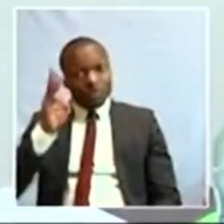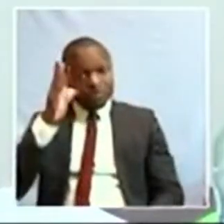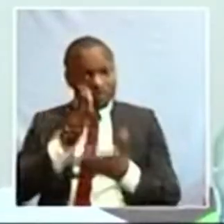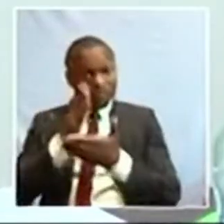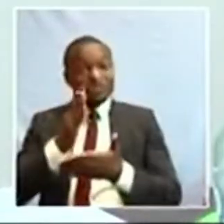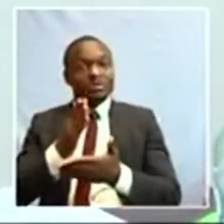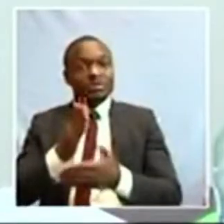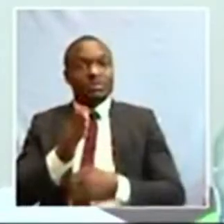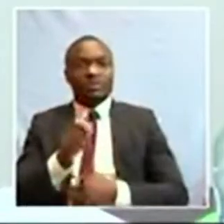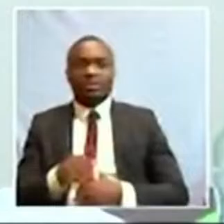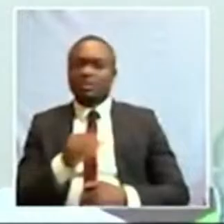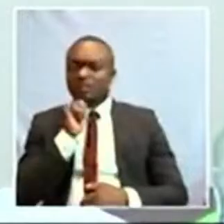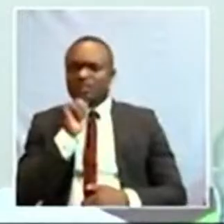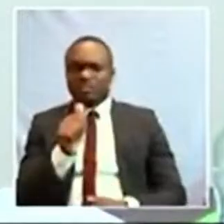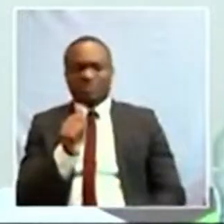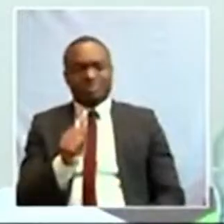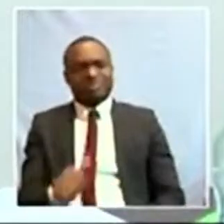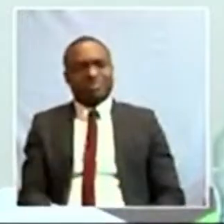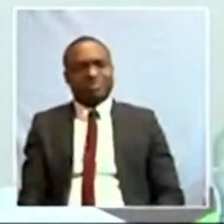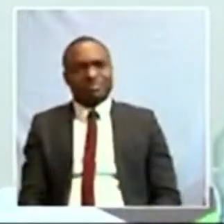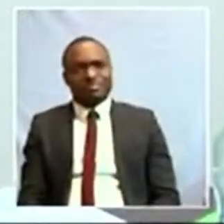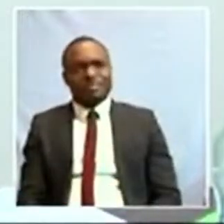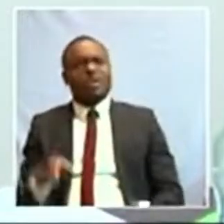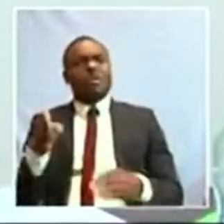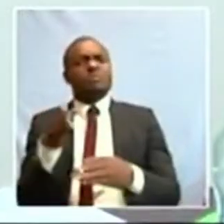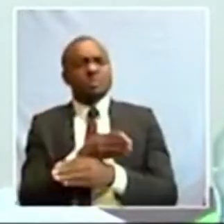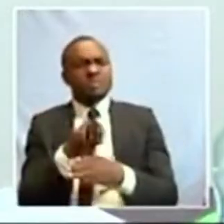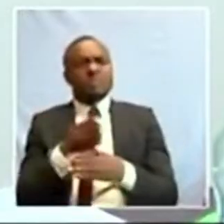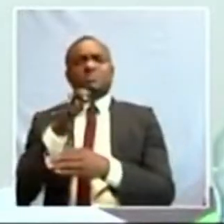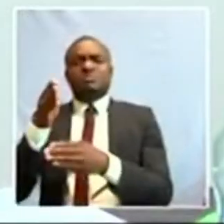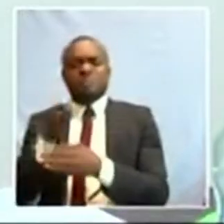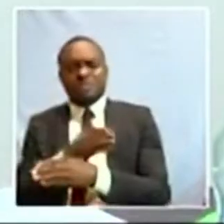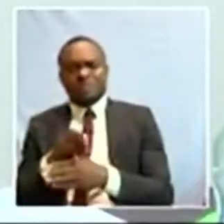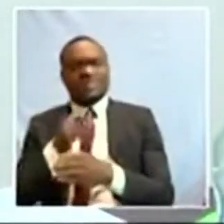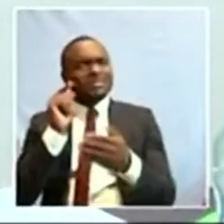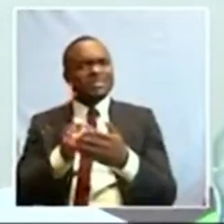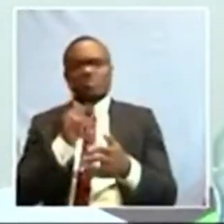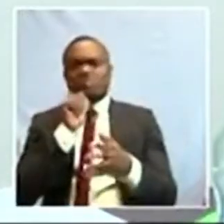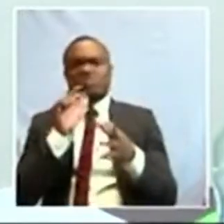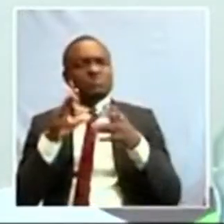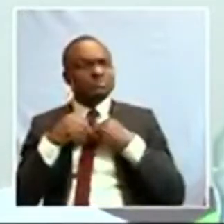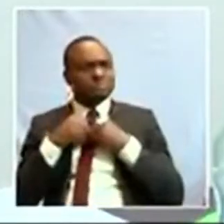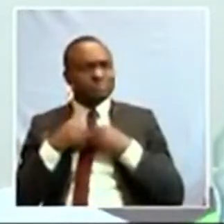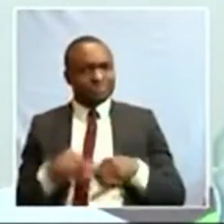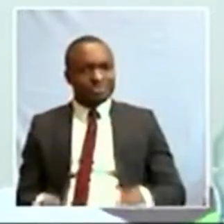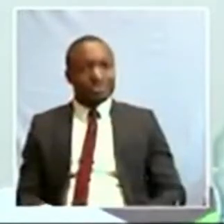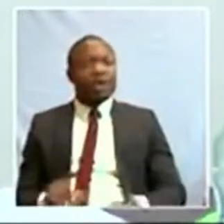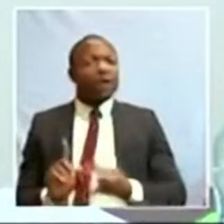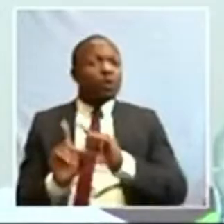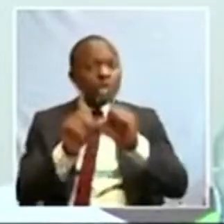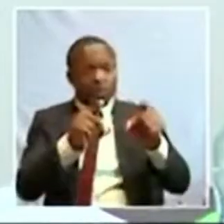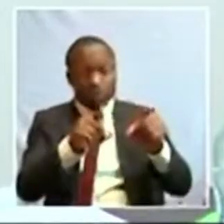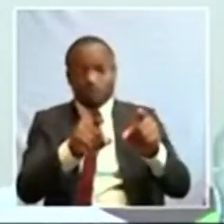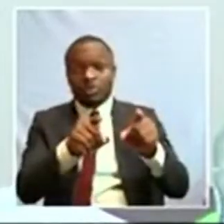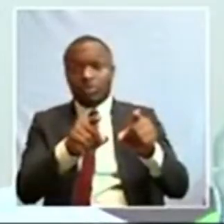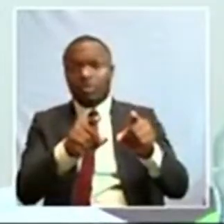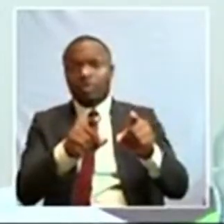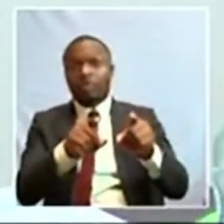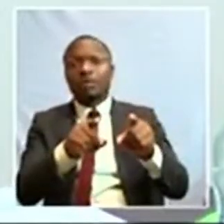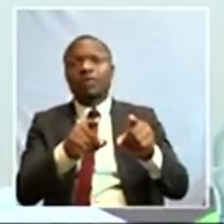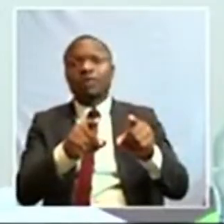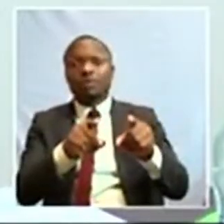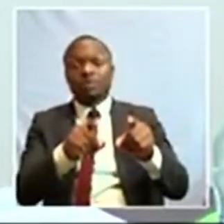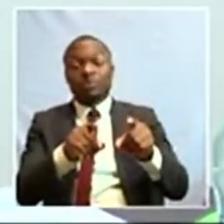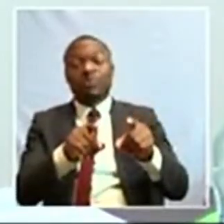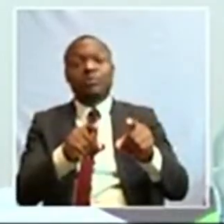an end. It will not be, business as usual. I think this is unacceptable. Go and put back your house